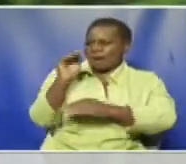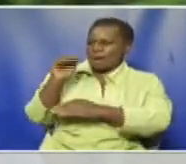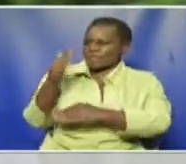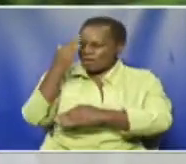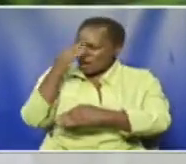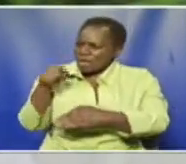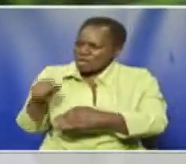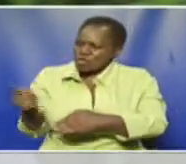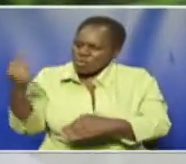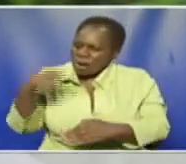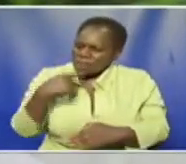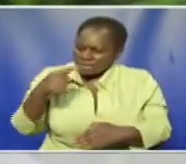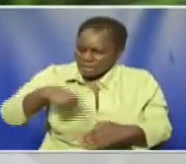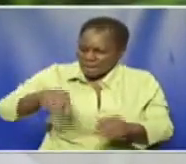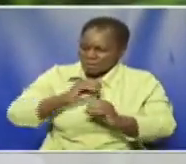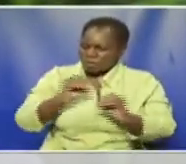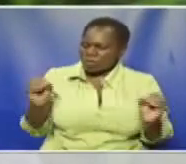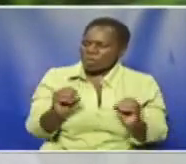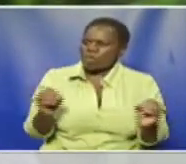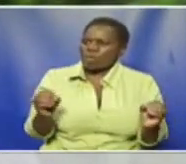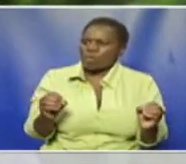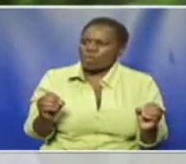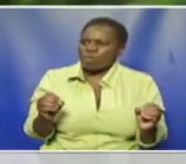are you not coming here and telling us that